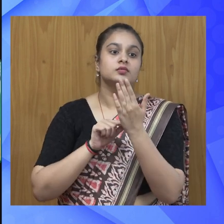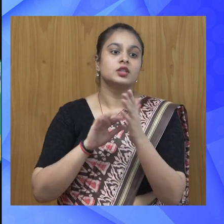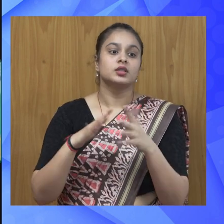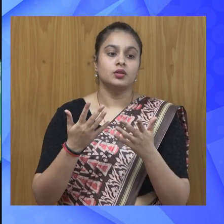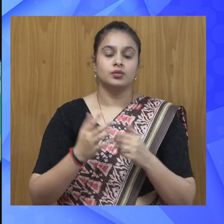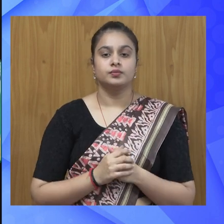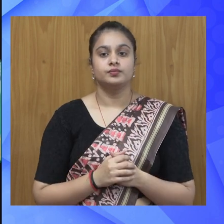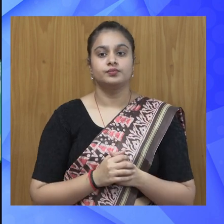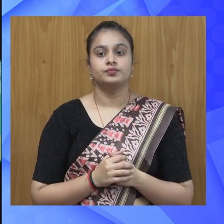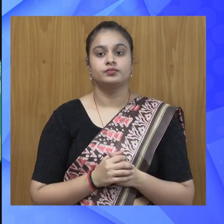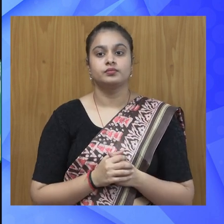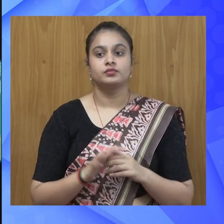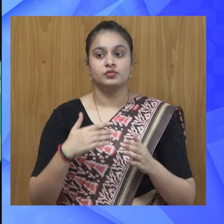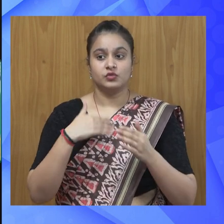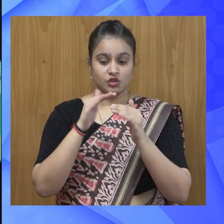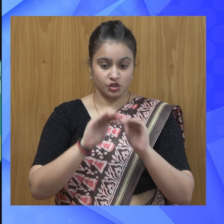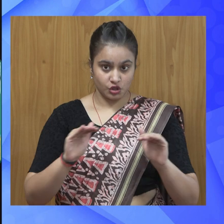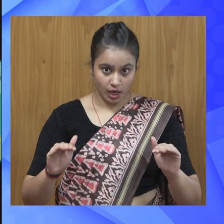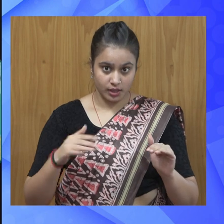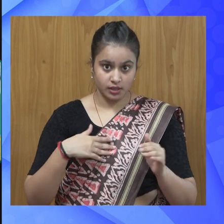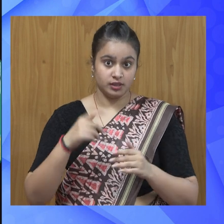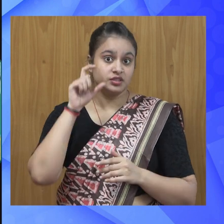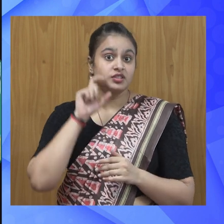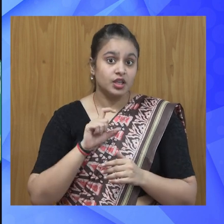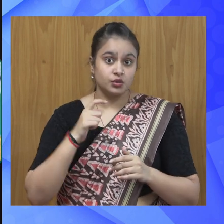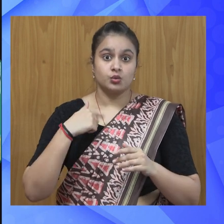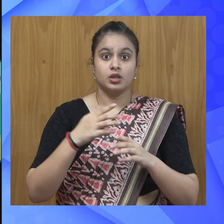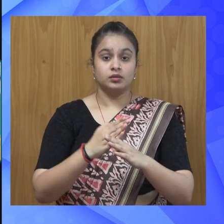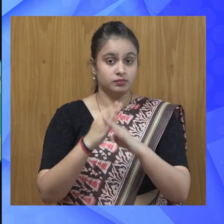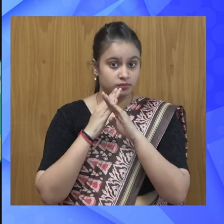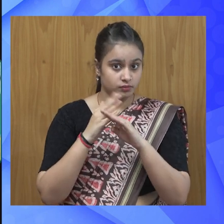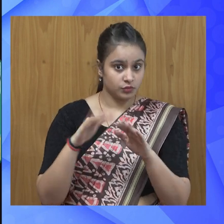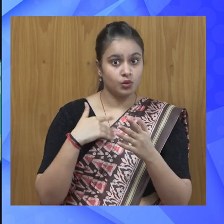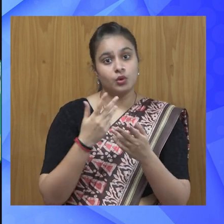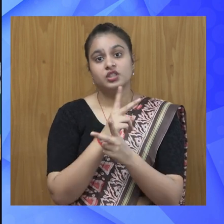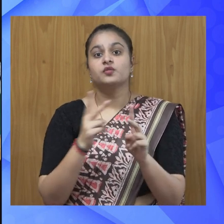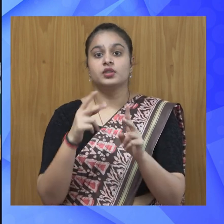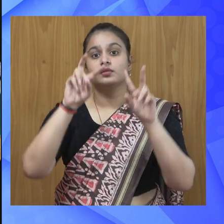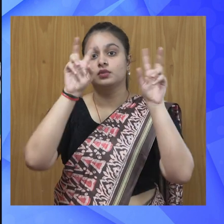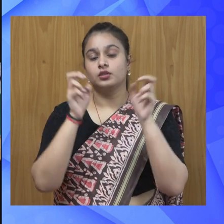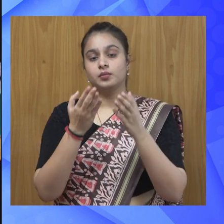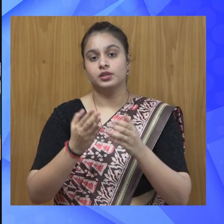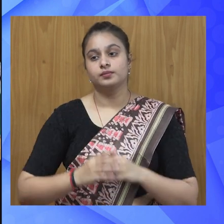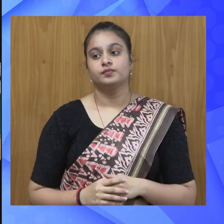Then, the child sexual abuse material or child sexual exploitation material.